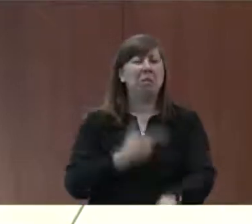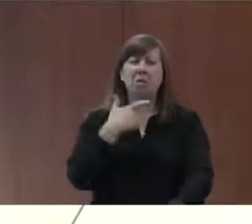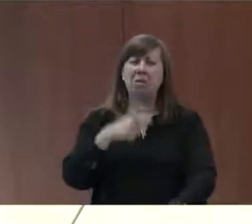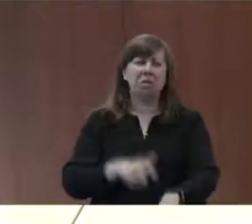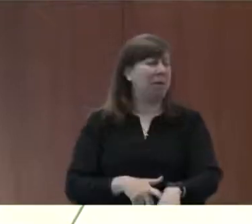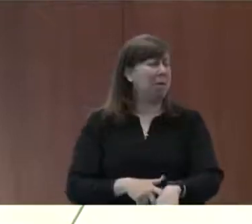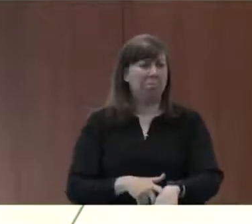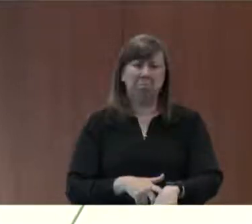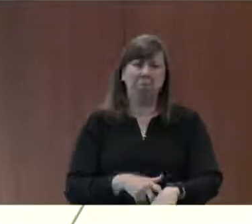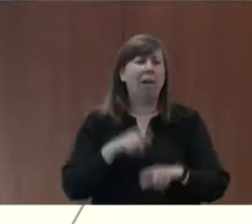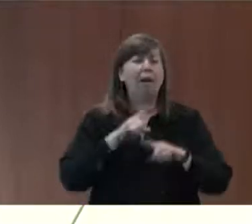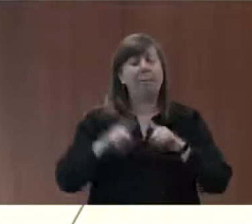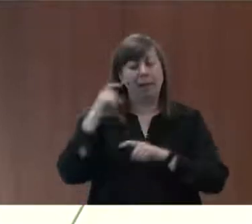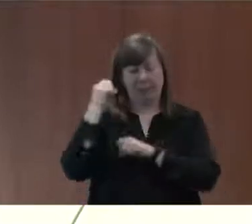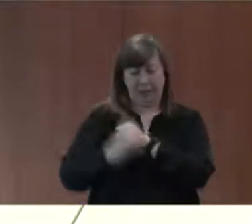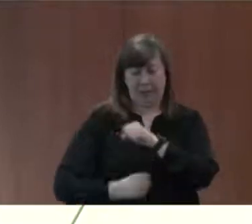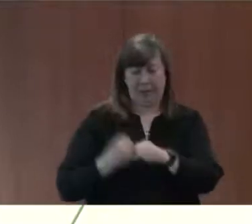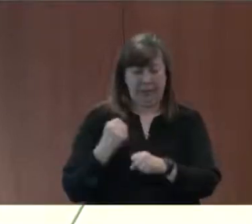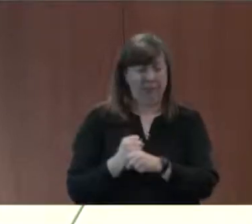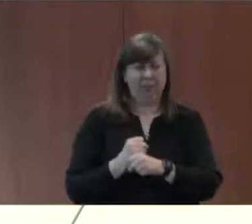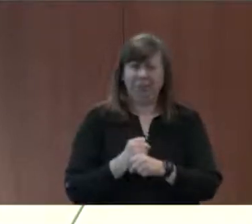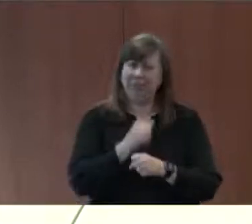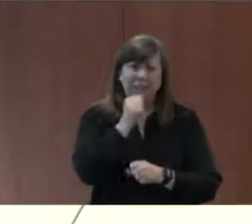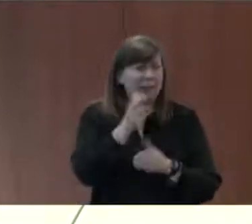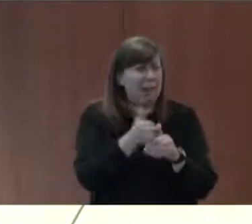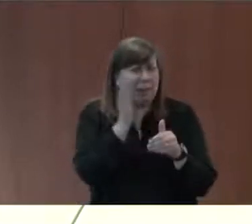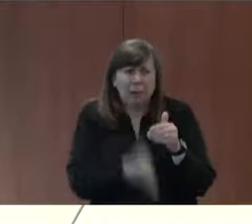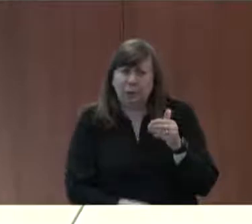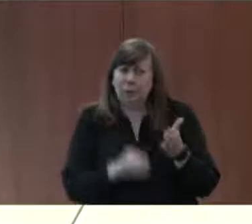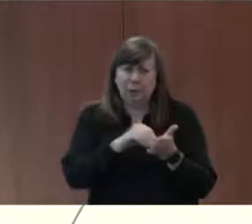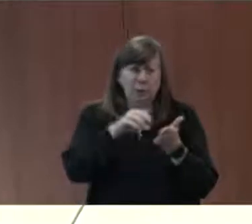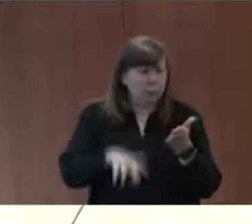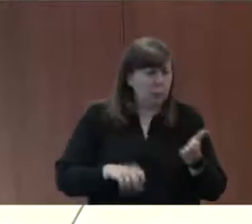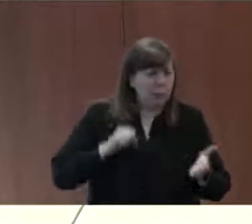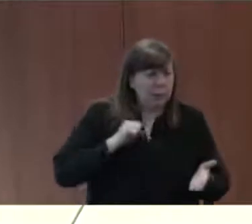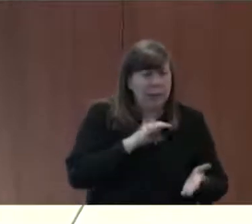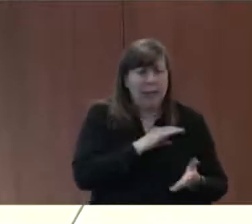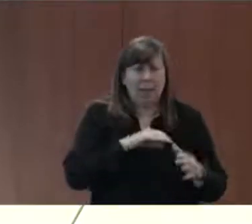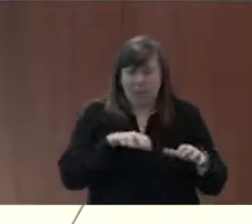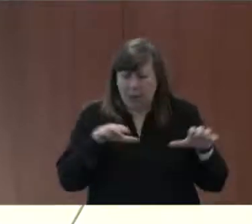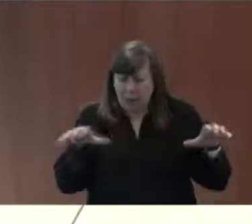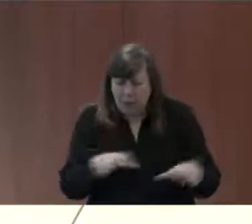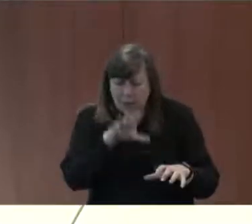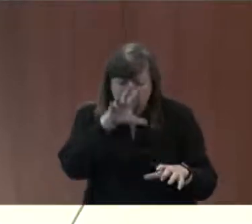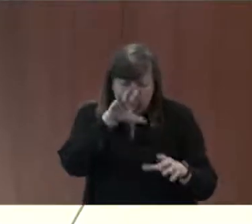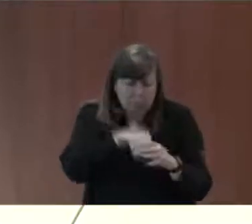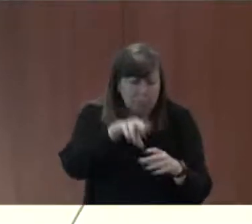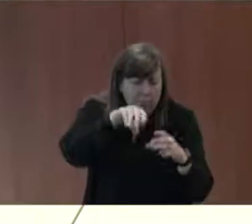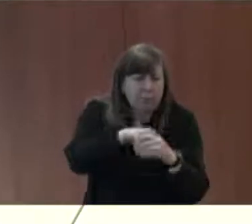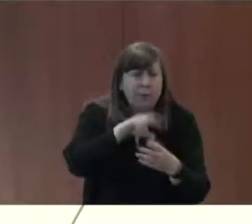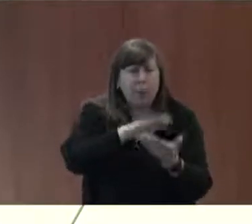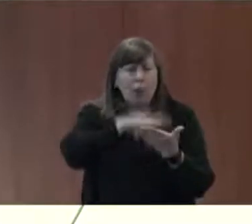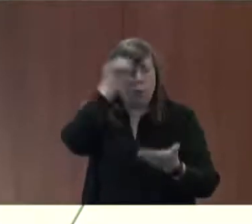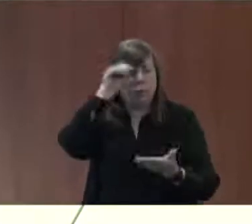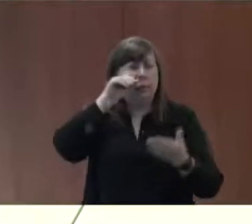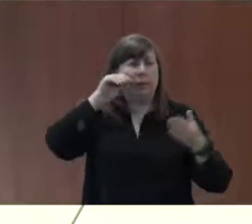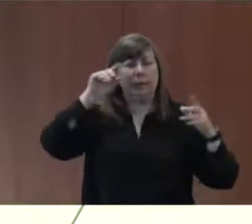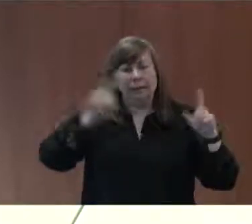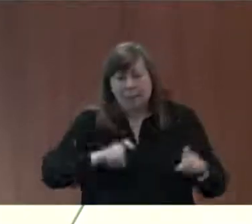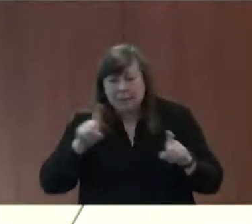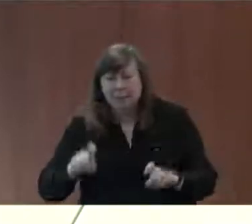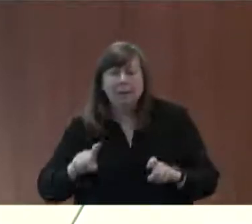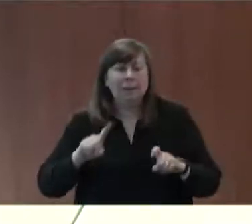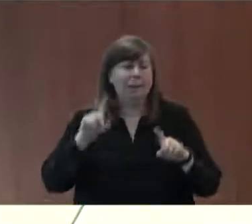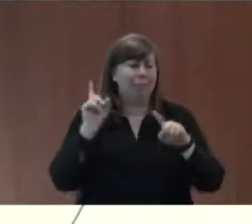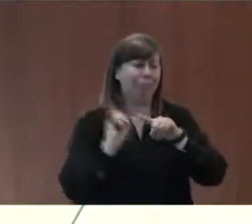time, but the year is far from over. Students and staff, they're actively engaged in learning and in testing and